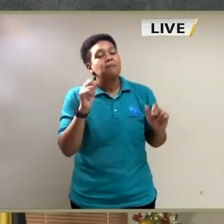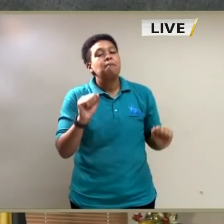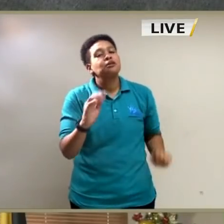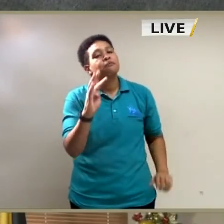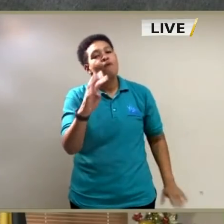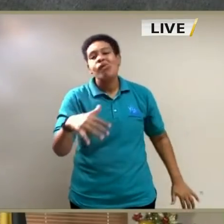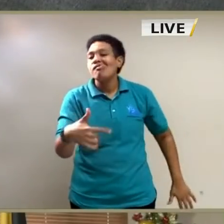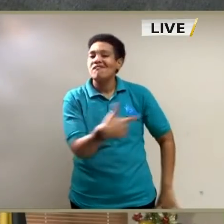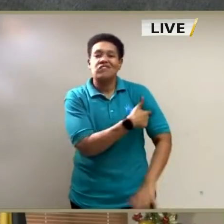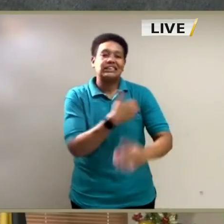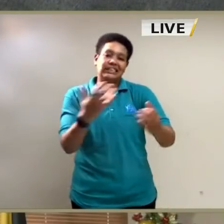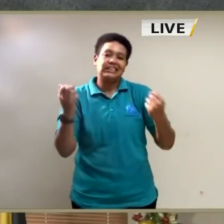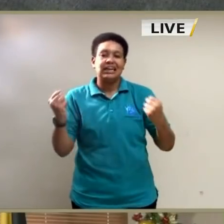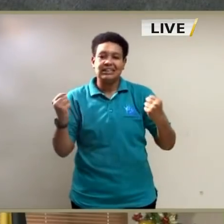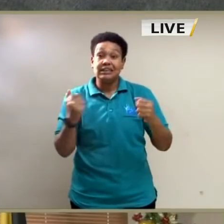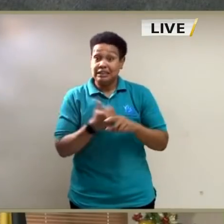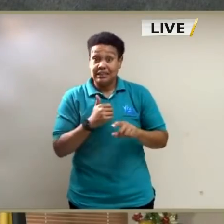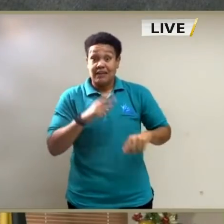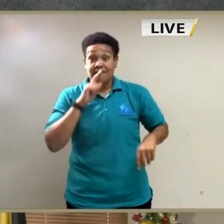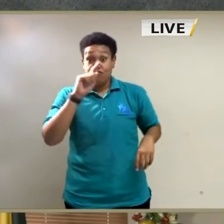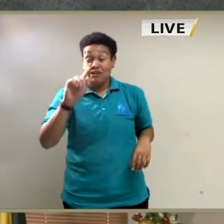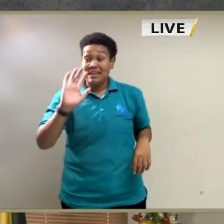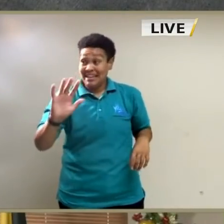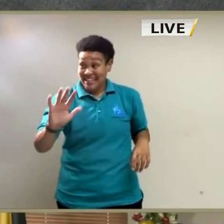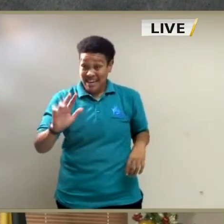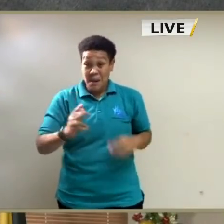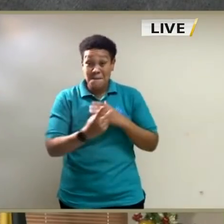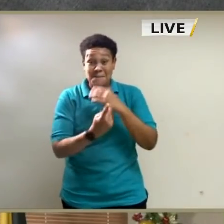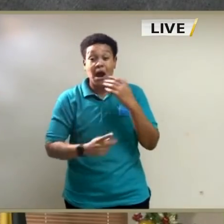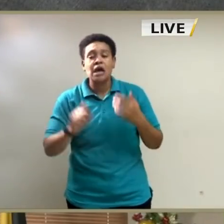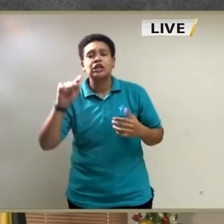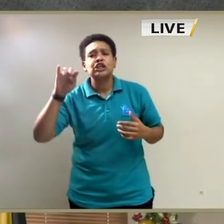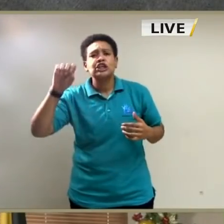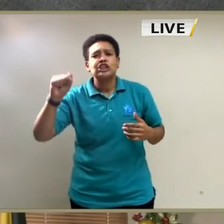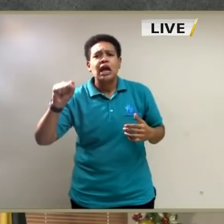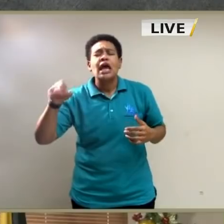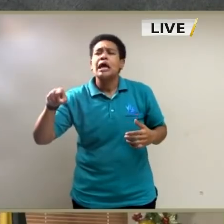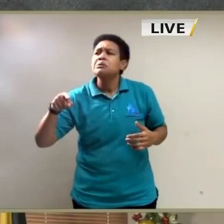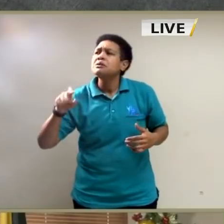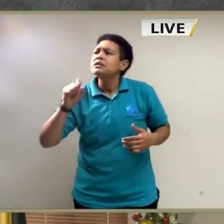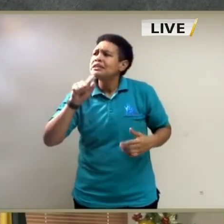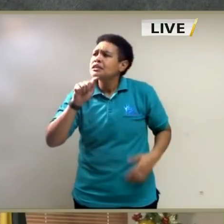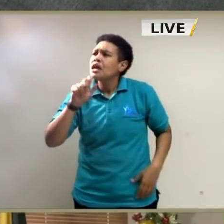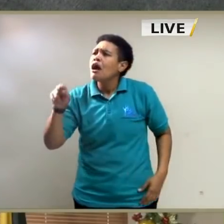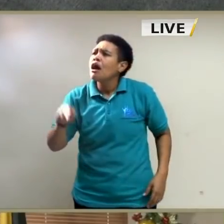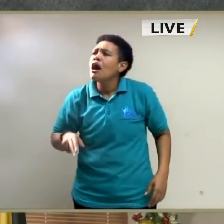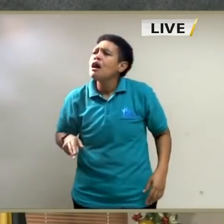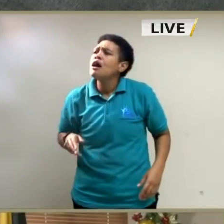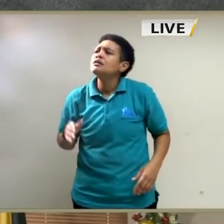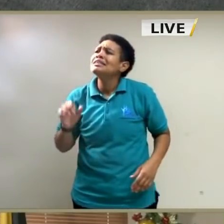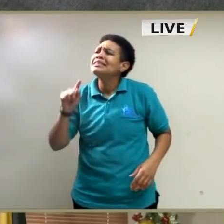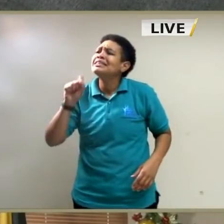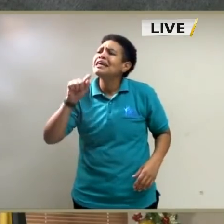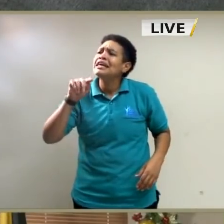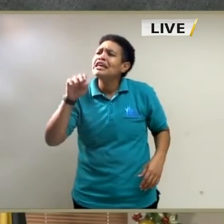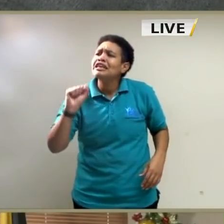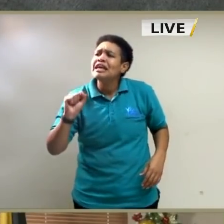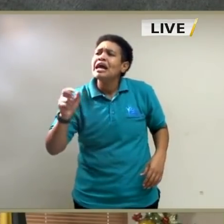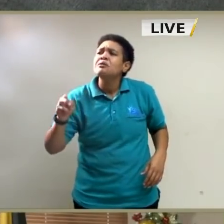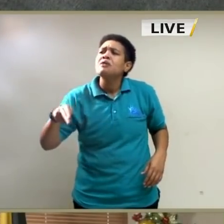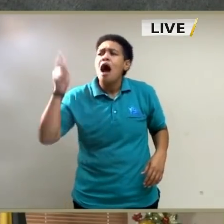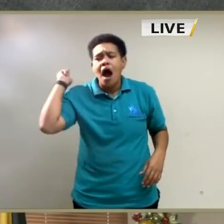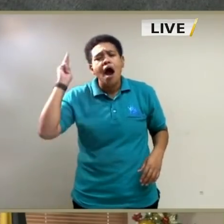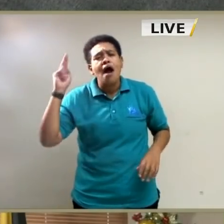KSA and St. James have the highest coverage, but still not good enough. We need to be in our 90s really